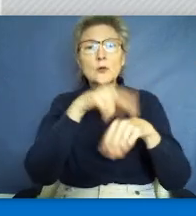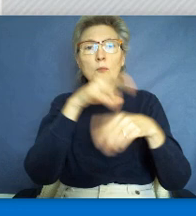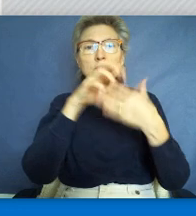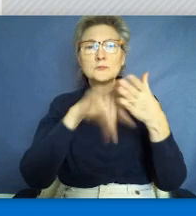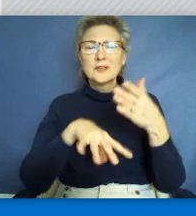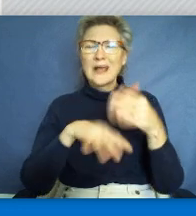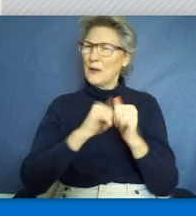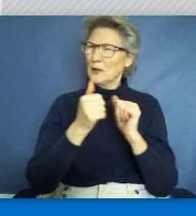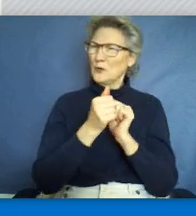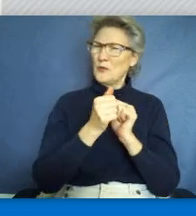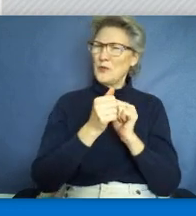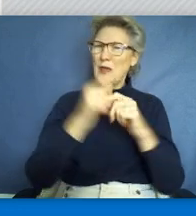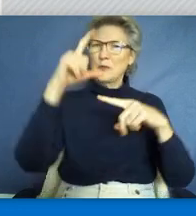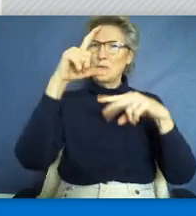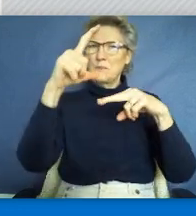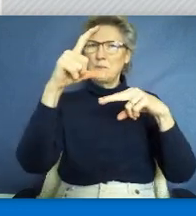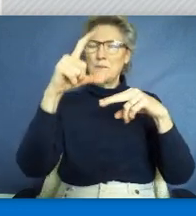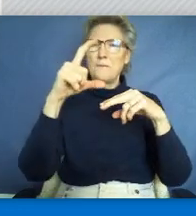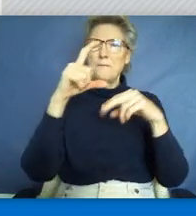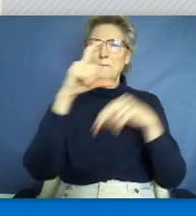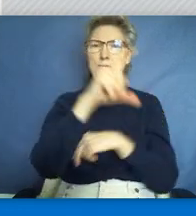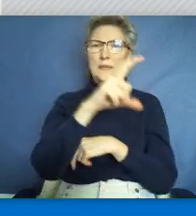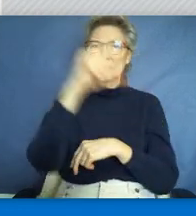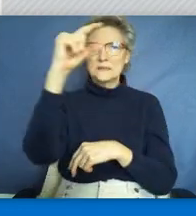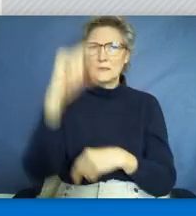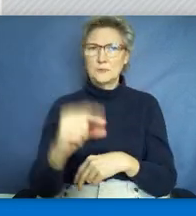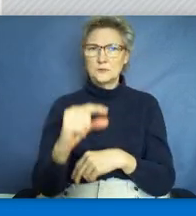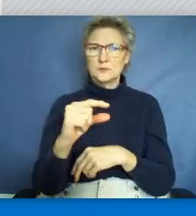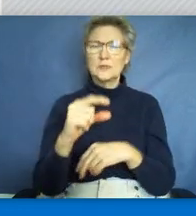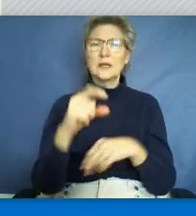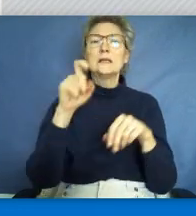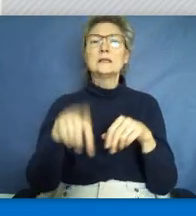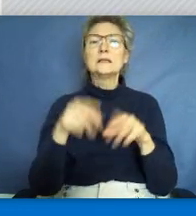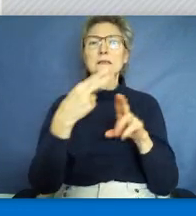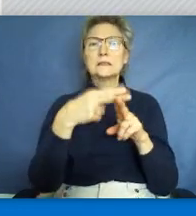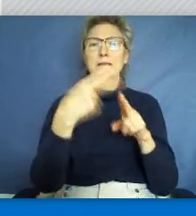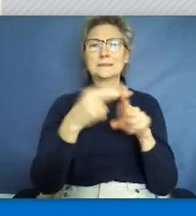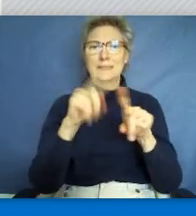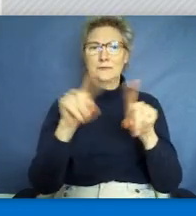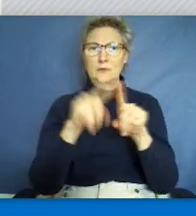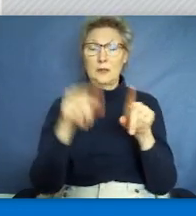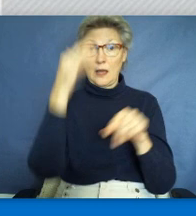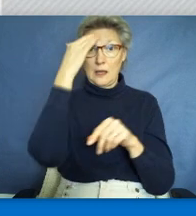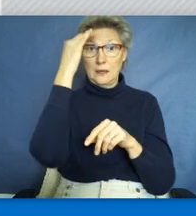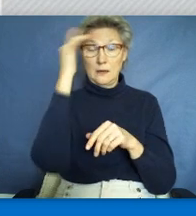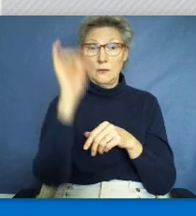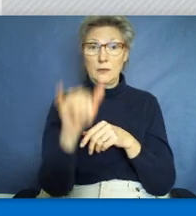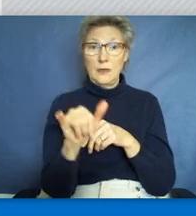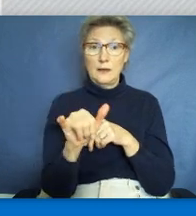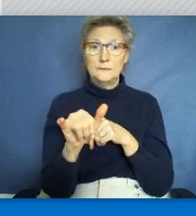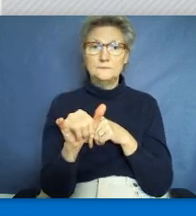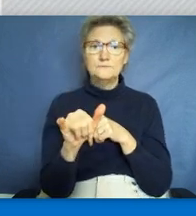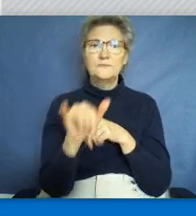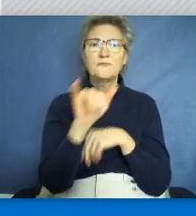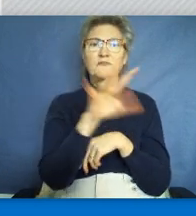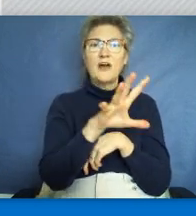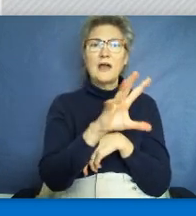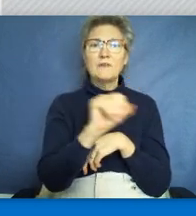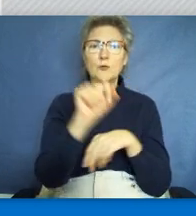mixed numbers is I'm going to rename that. So I know that